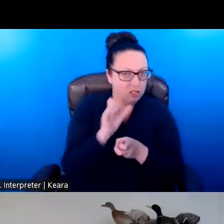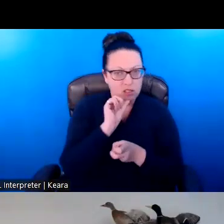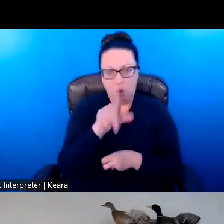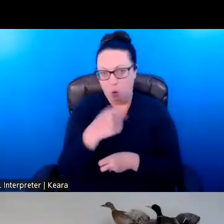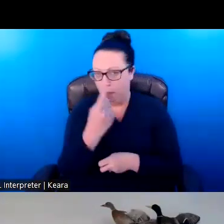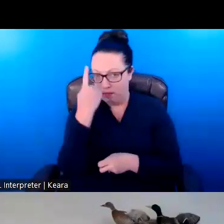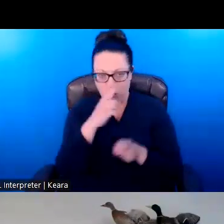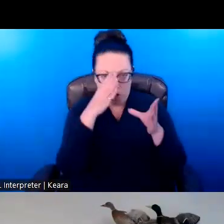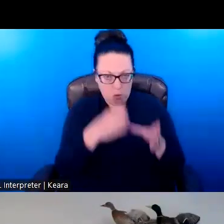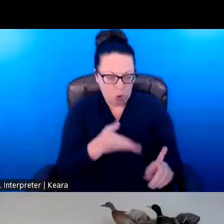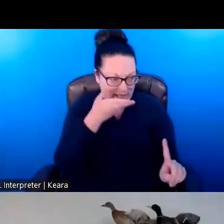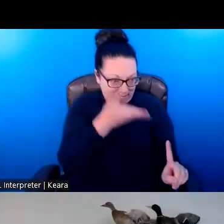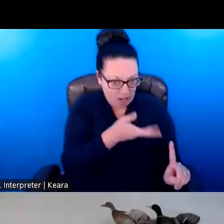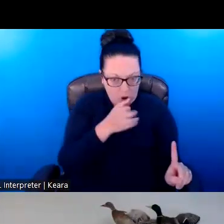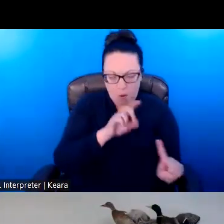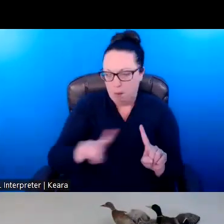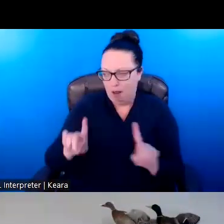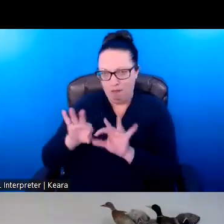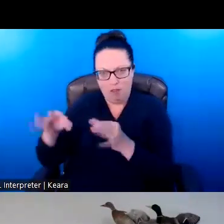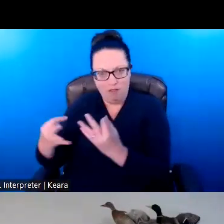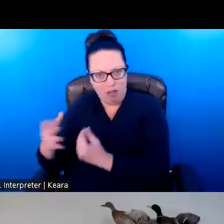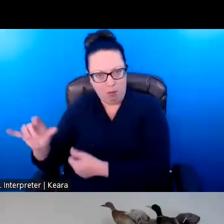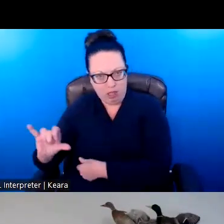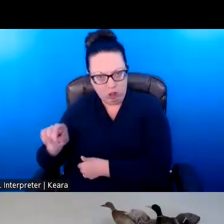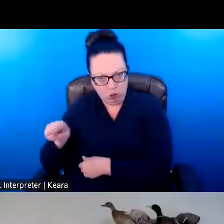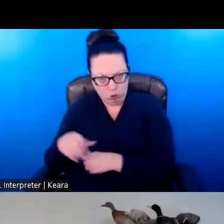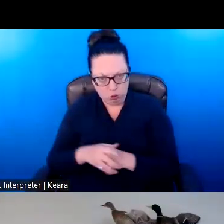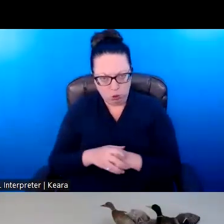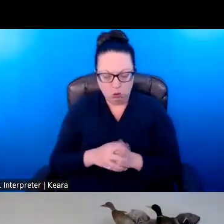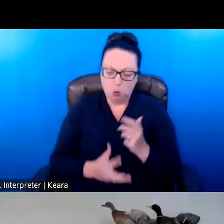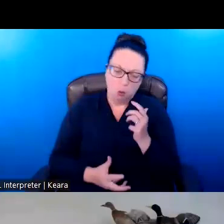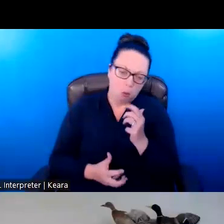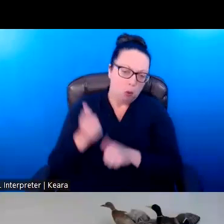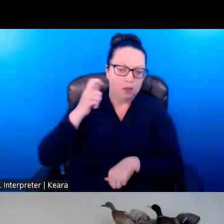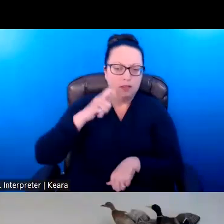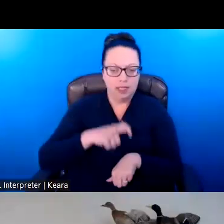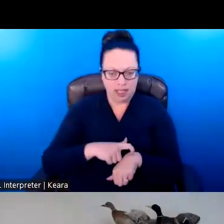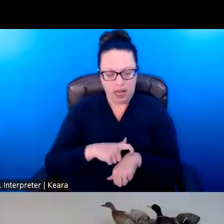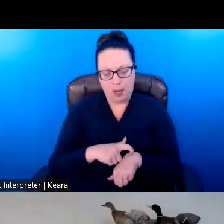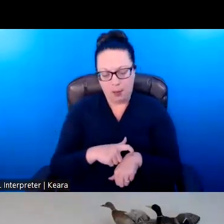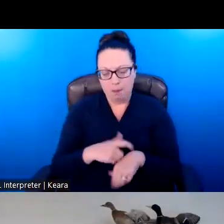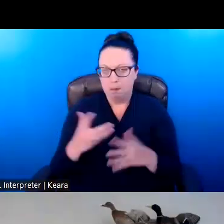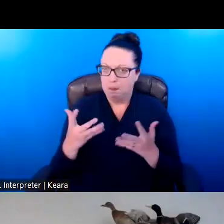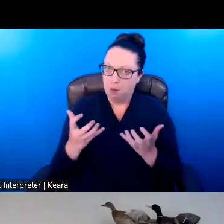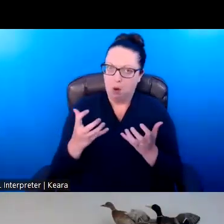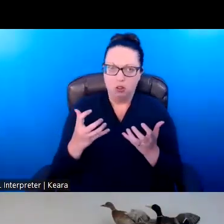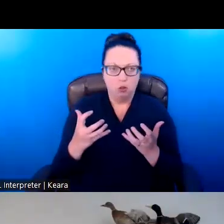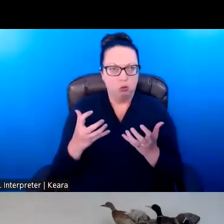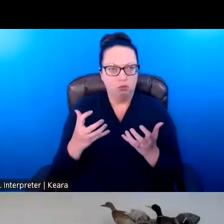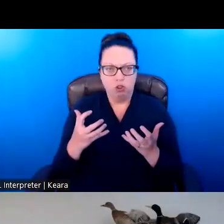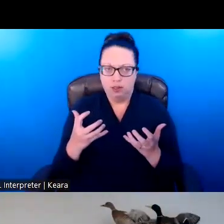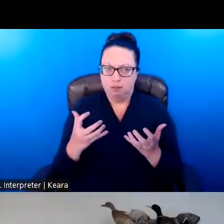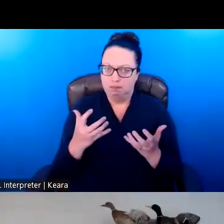there, but for the family. And so my bulk of the time I have left, I wanted to really try to give a